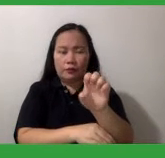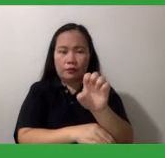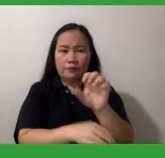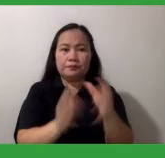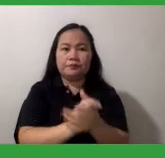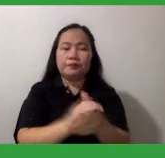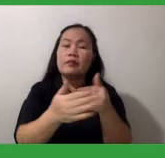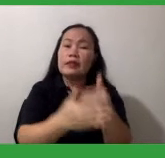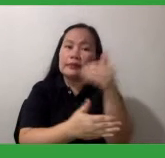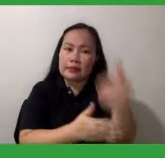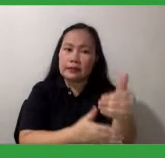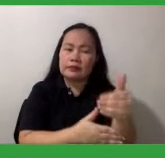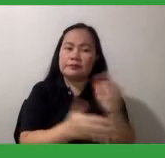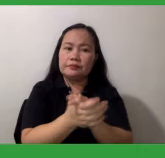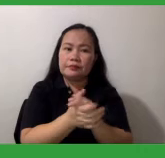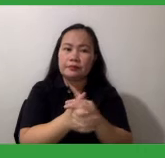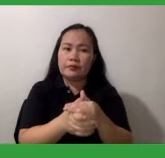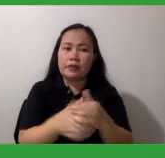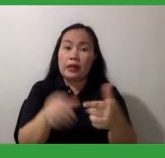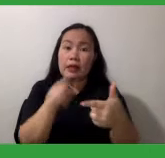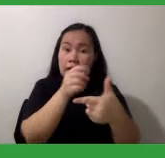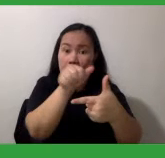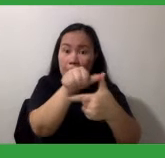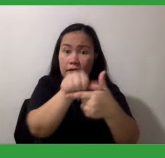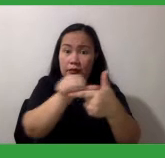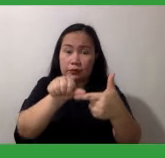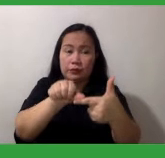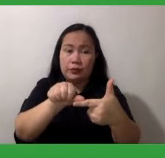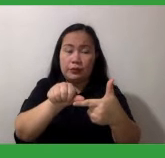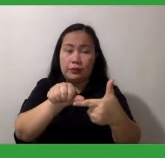tayo mag-focus sa outer scale